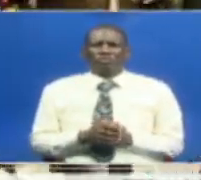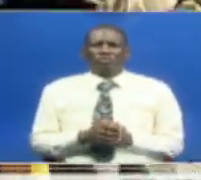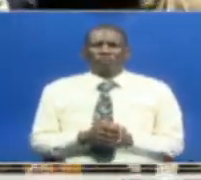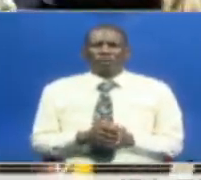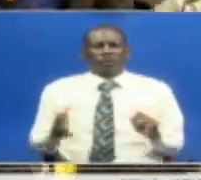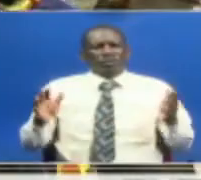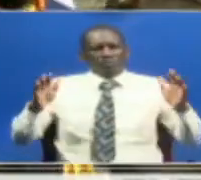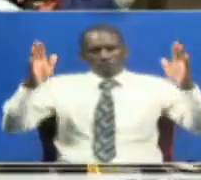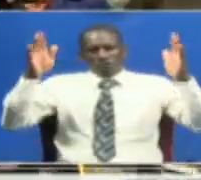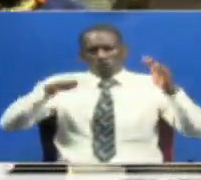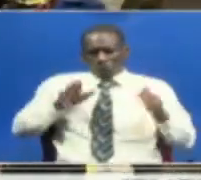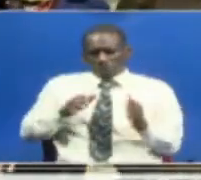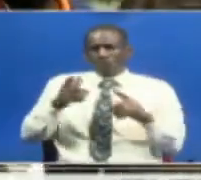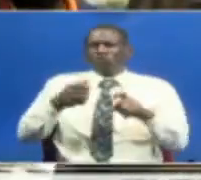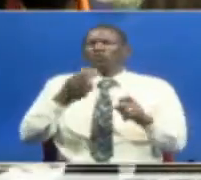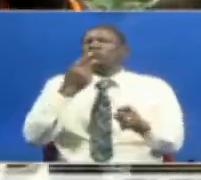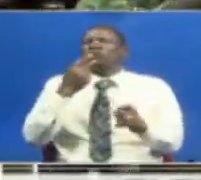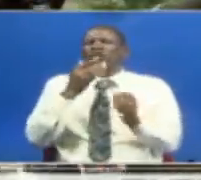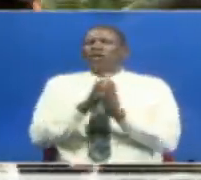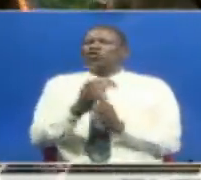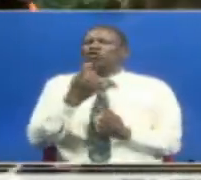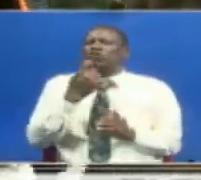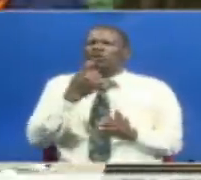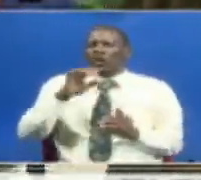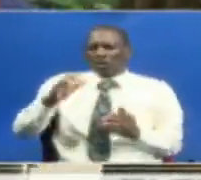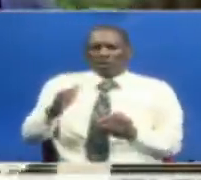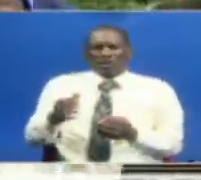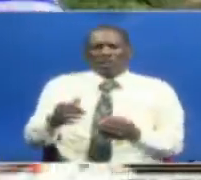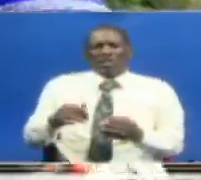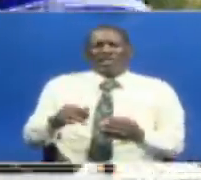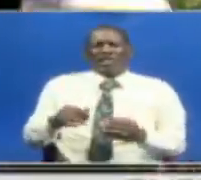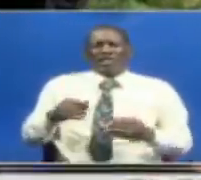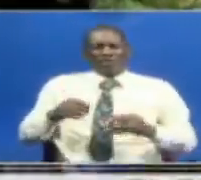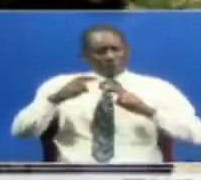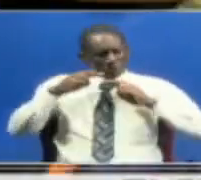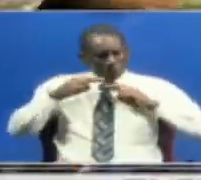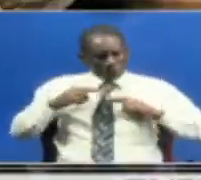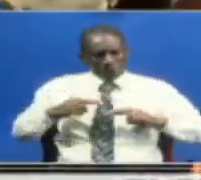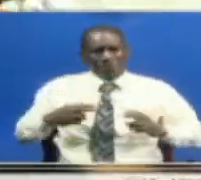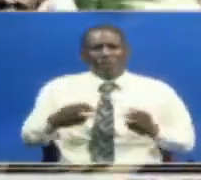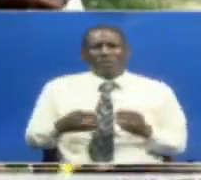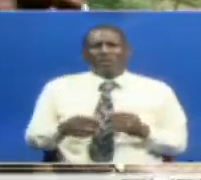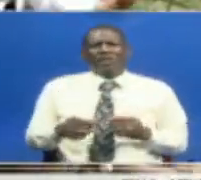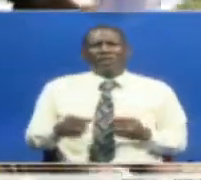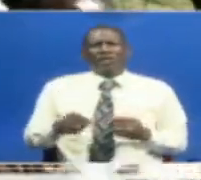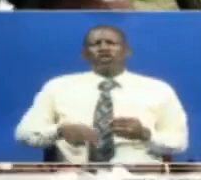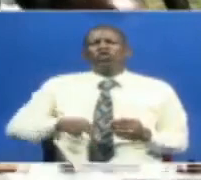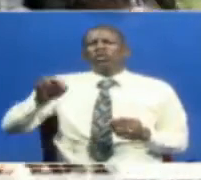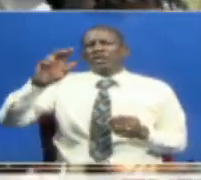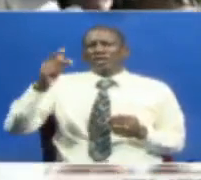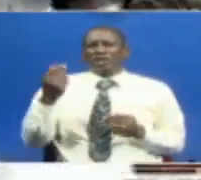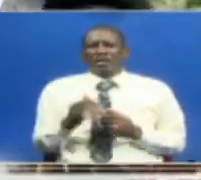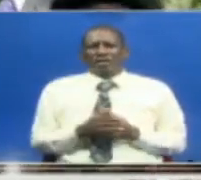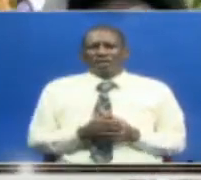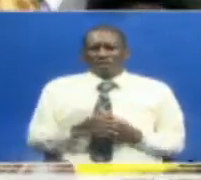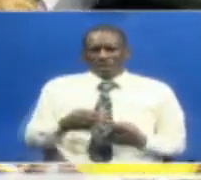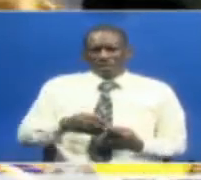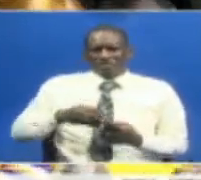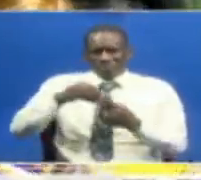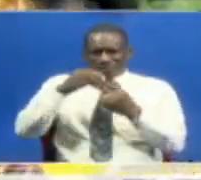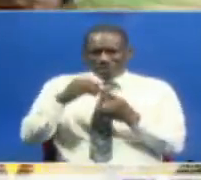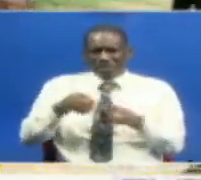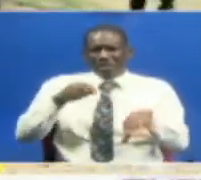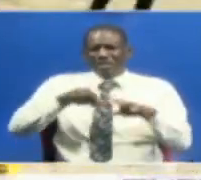Jubilation of women from Pokot and Turkana counties is a rare sight in the arid wastelands of northern Kenya, especially in